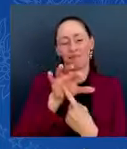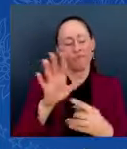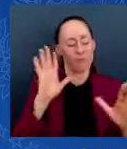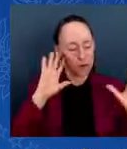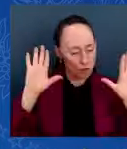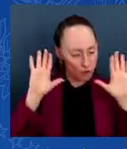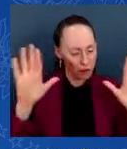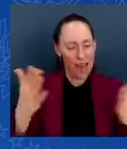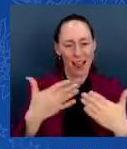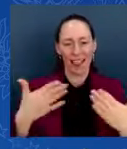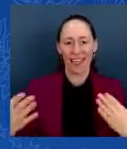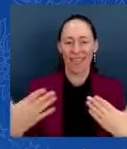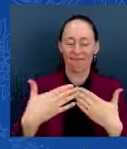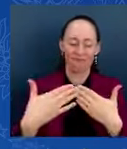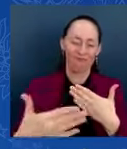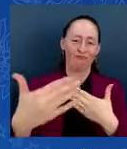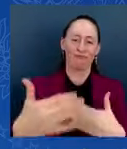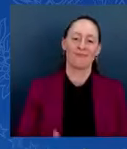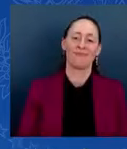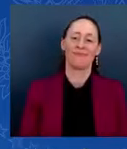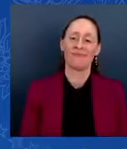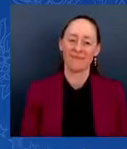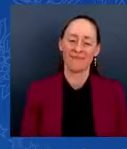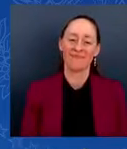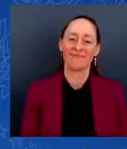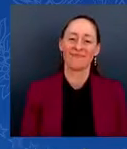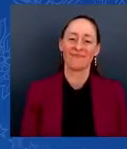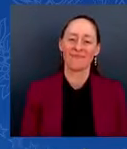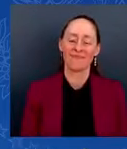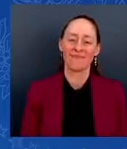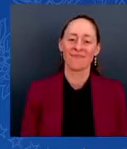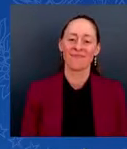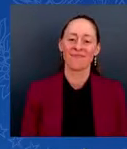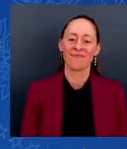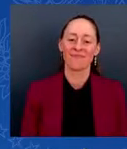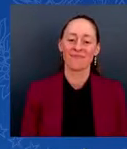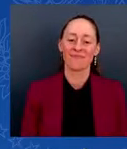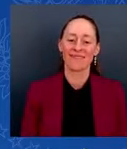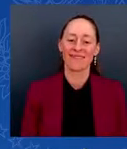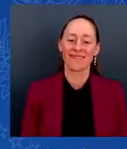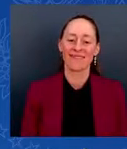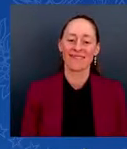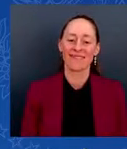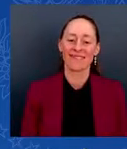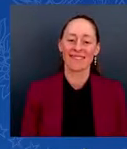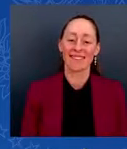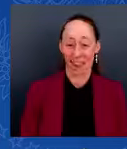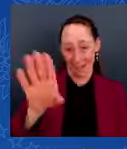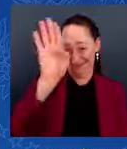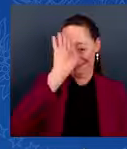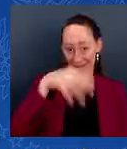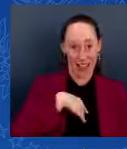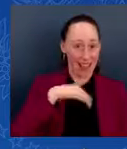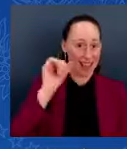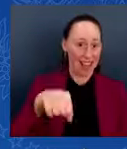And of course, I could speak all afternoon about the person that I am standing on this stage with.